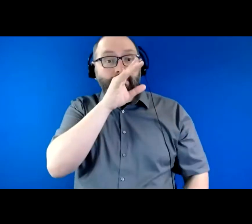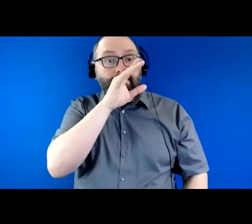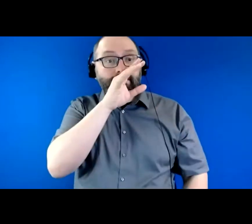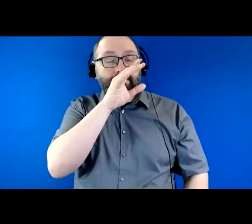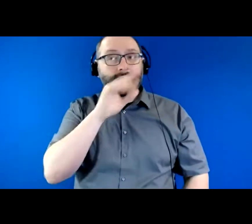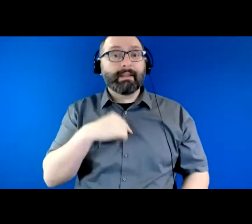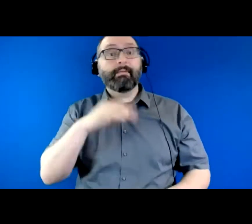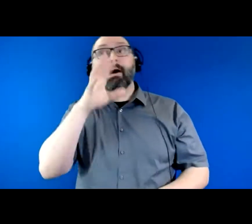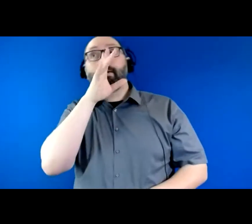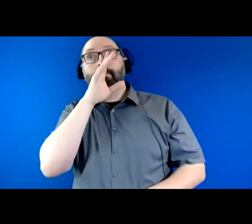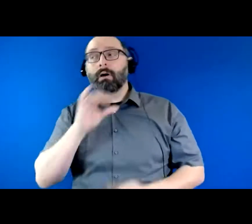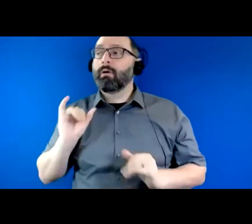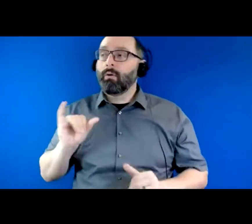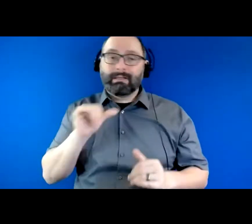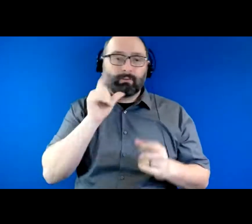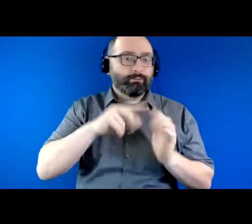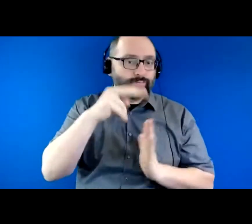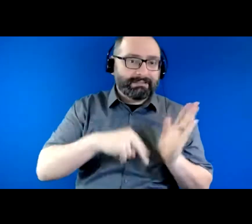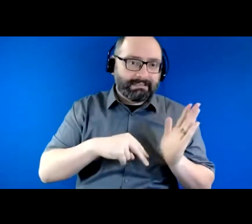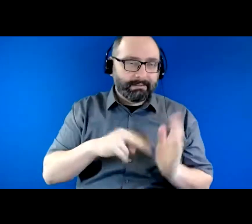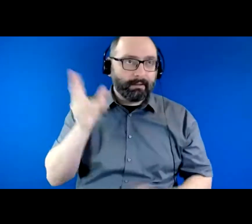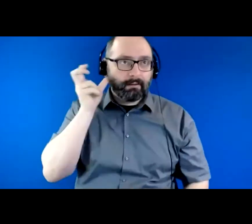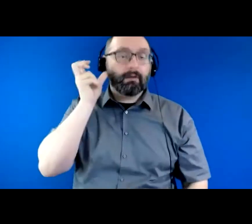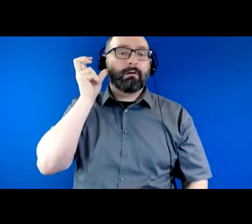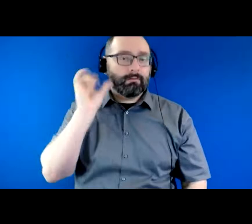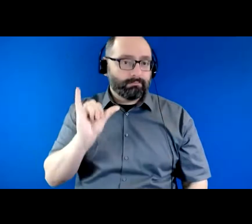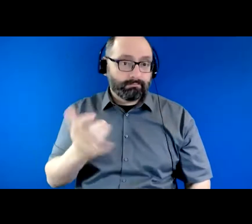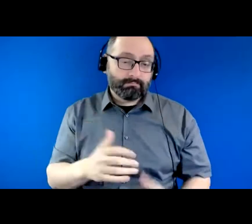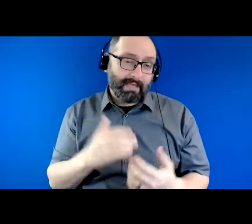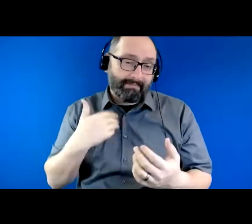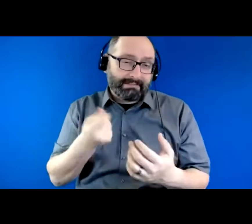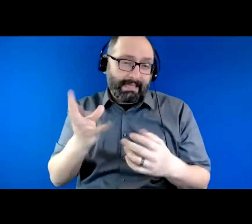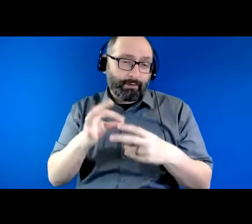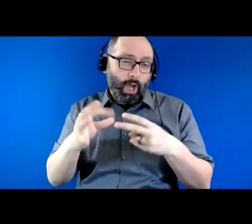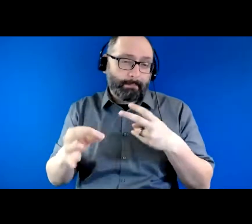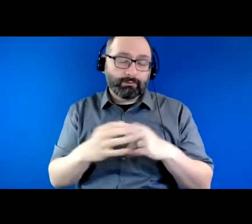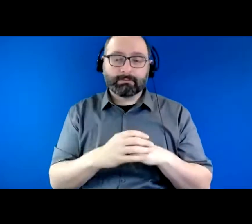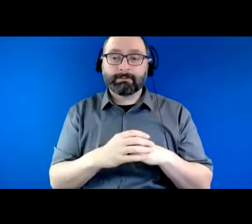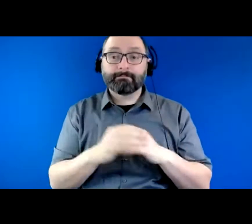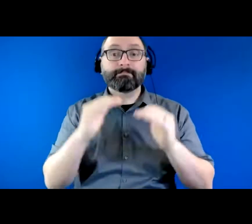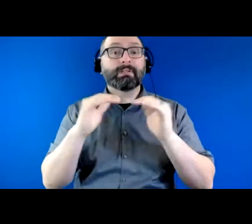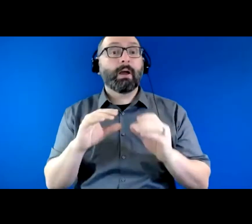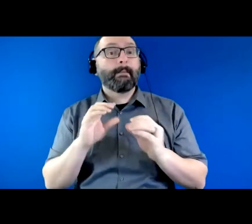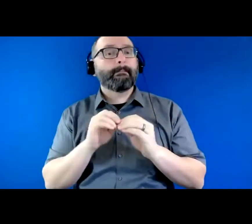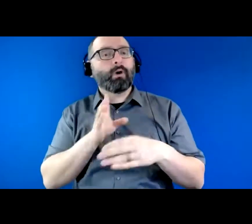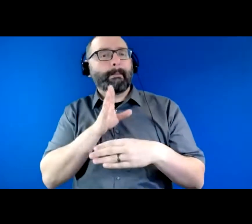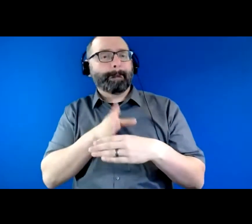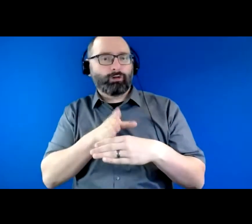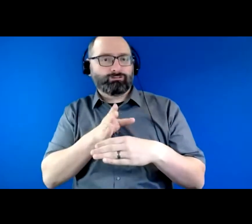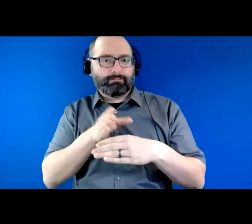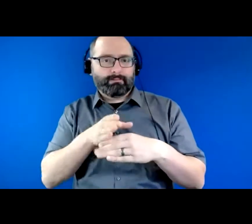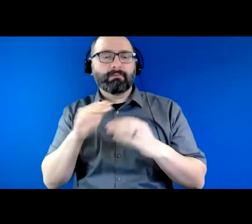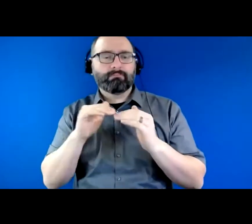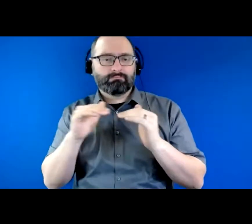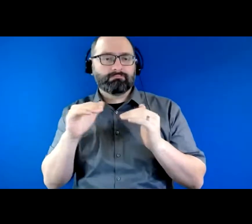it instead of having to read it. So there's a lot of options with that. Getting into more moderate cases of dementia and kind